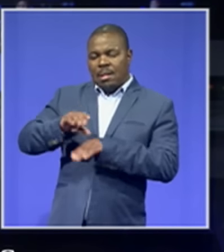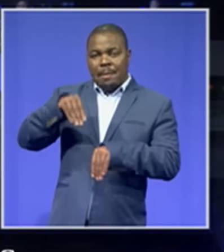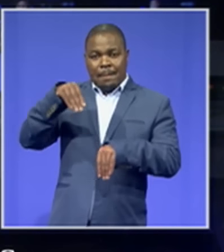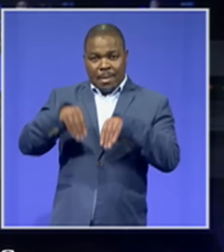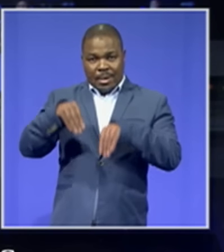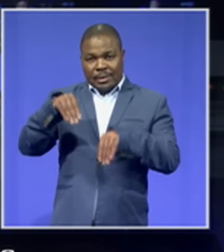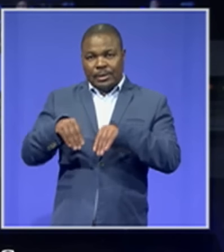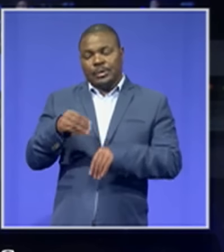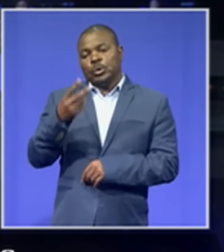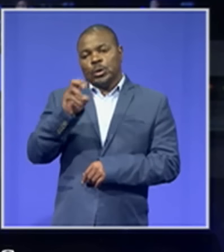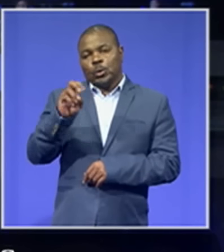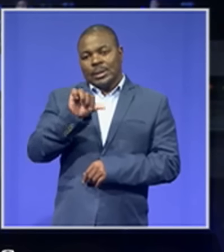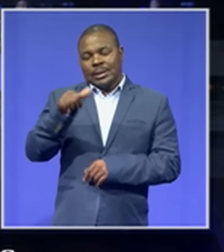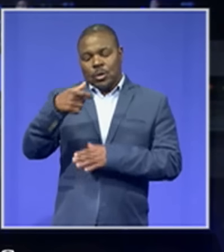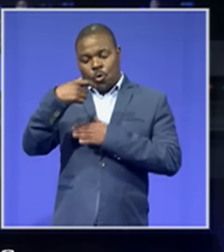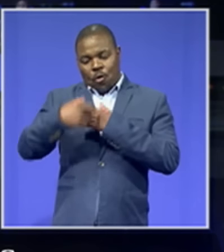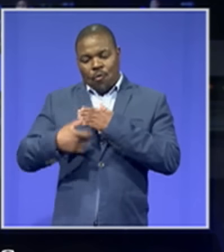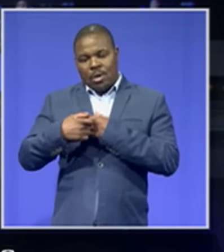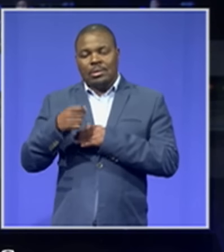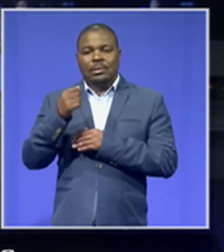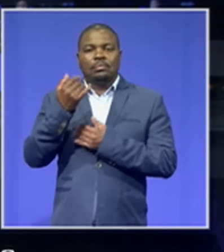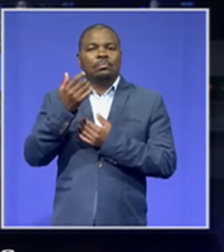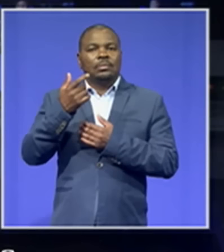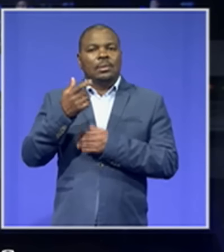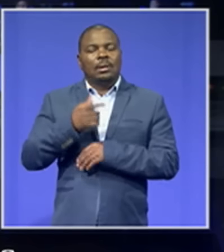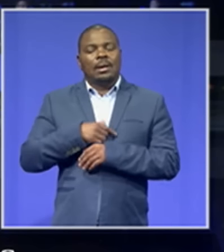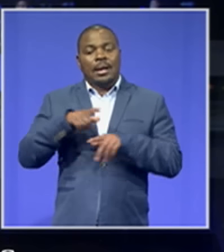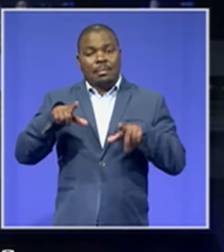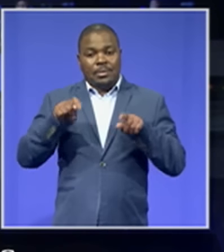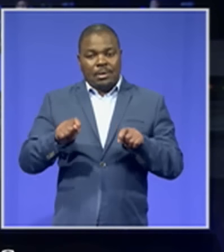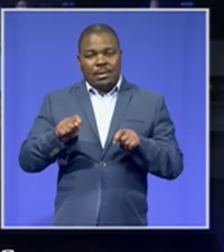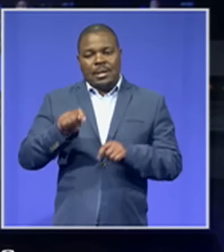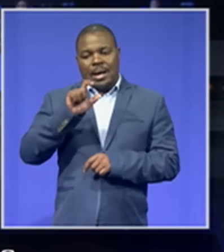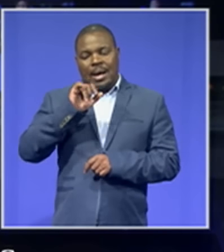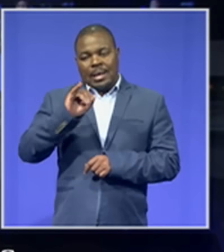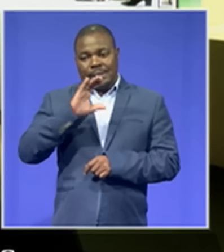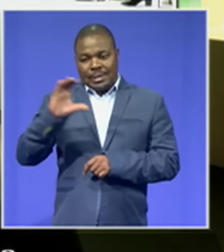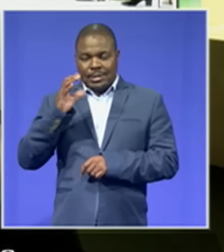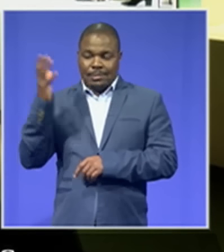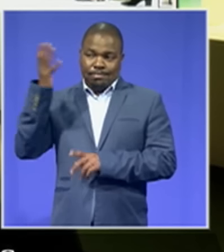Africa 2026 e tshwaretsweng Cape Town International Convention Centre.